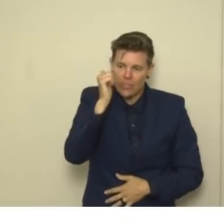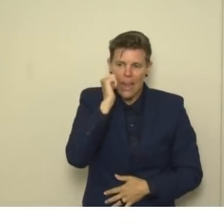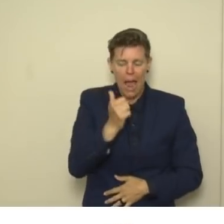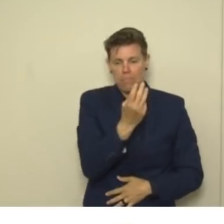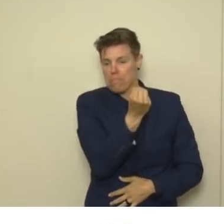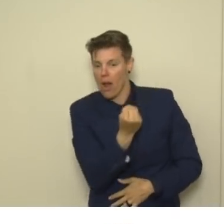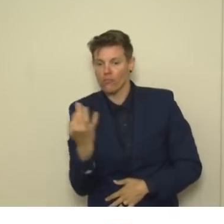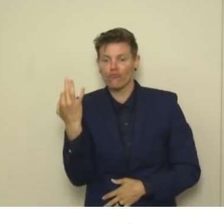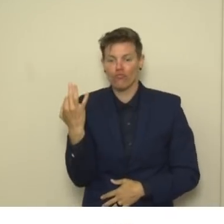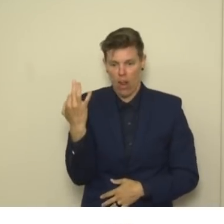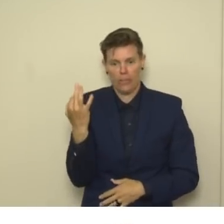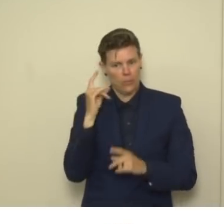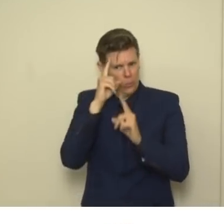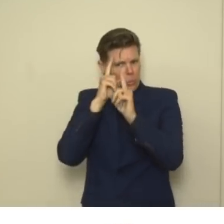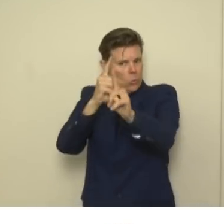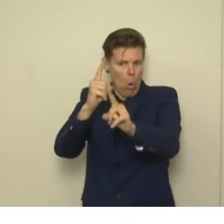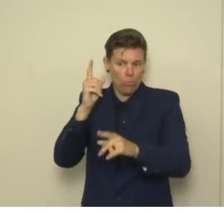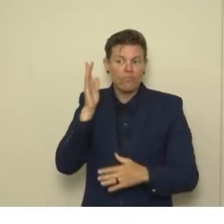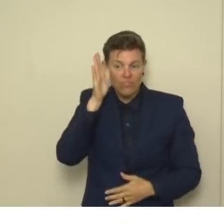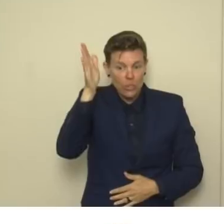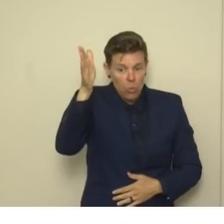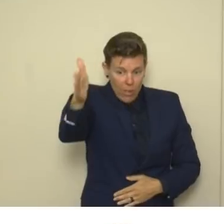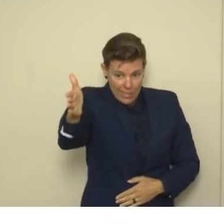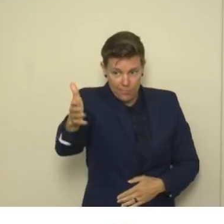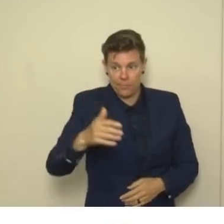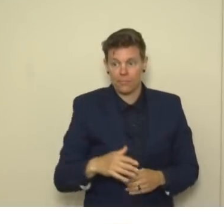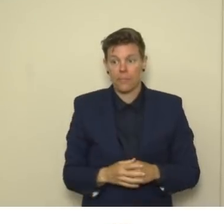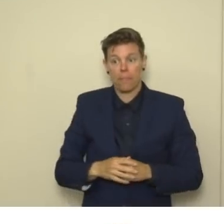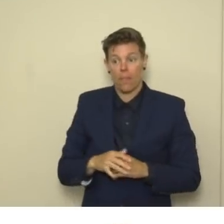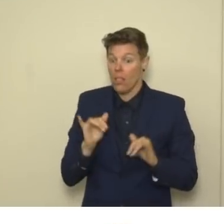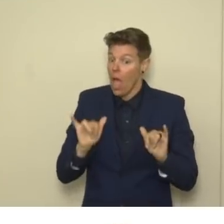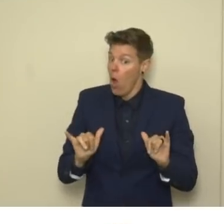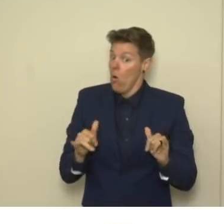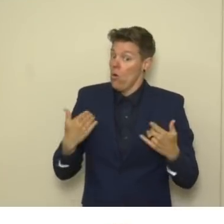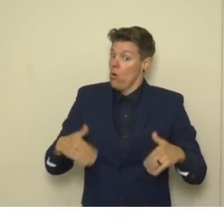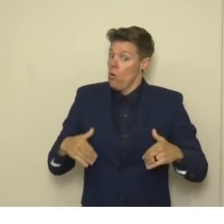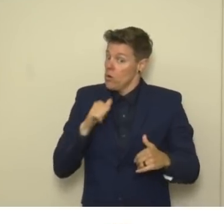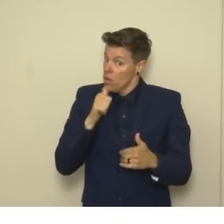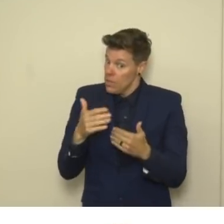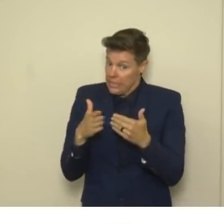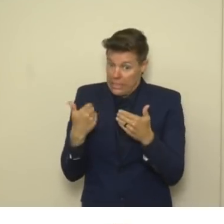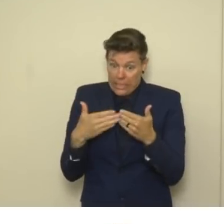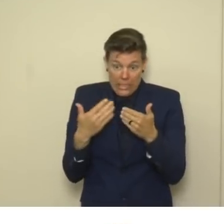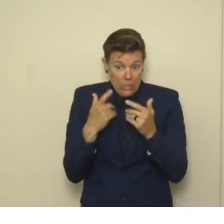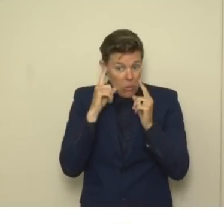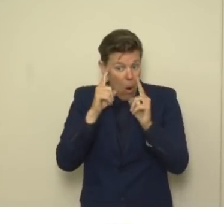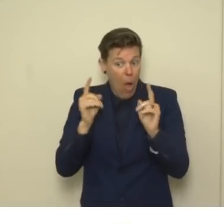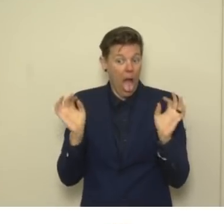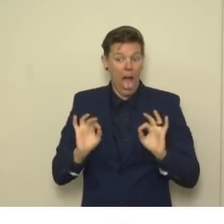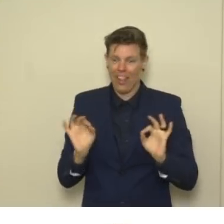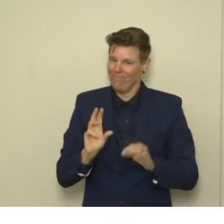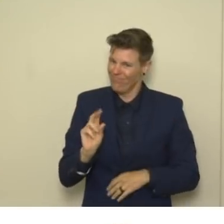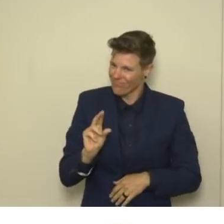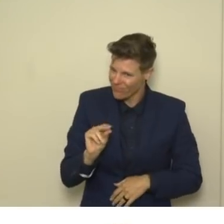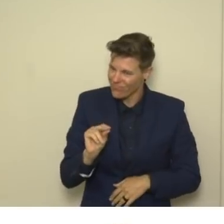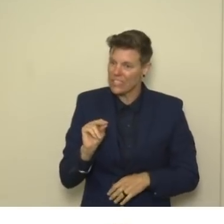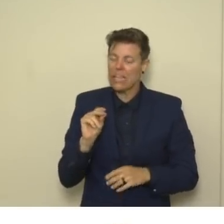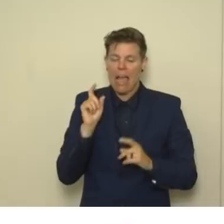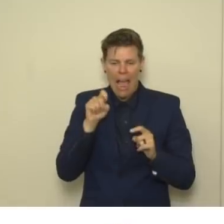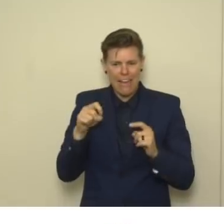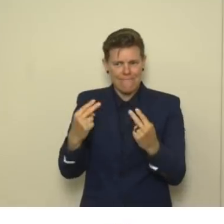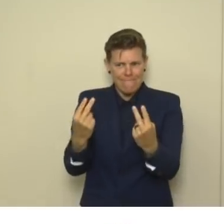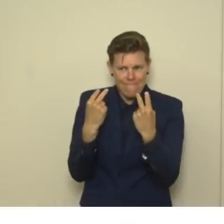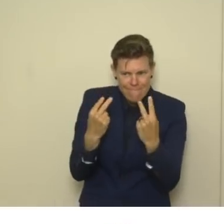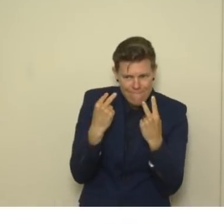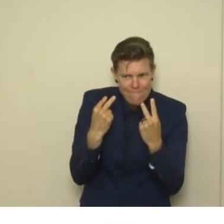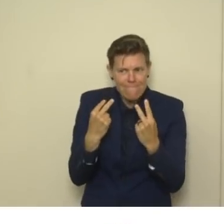about this slide. That is not going to be easy. And if you're watching and listening, and we are reading and evaluating,